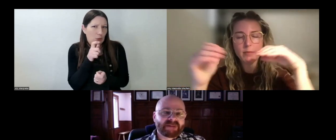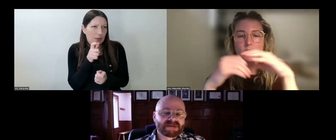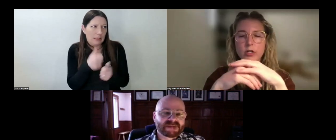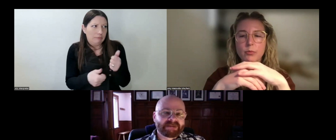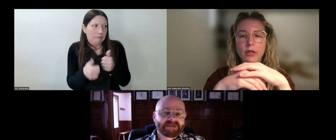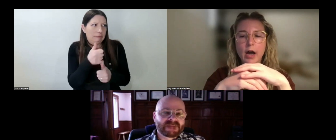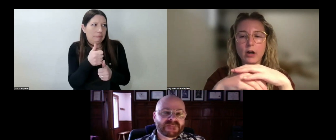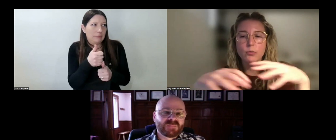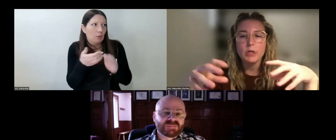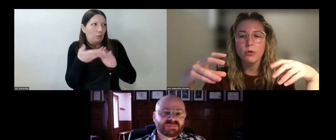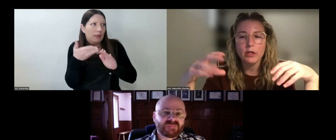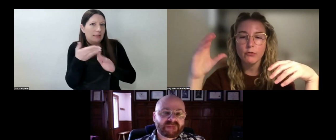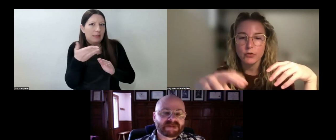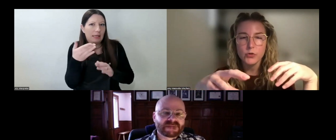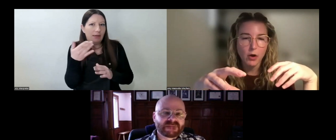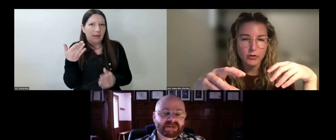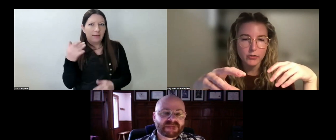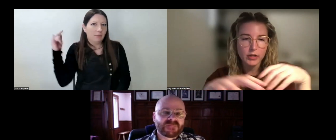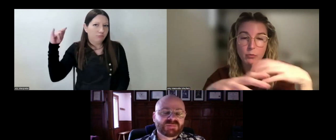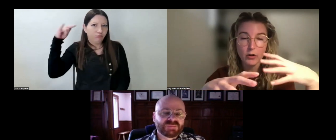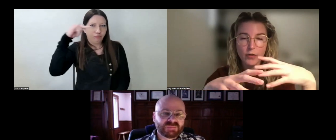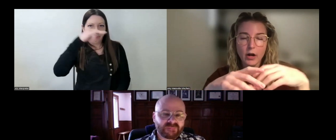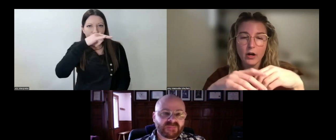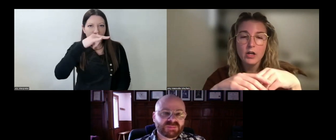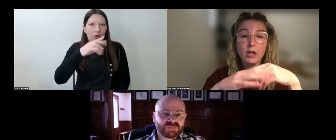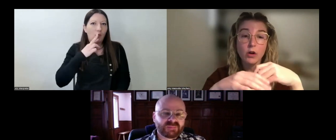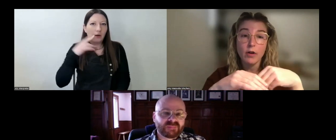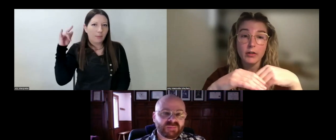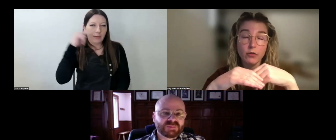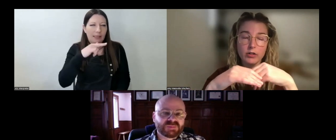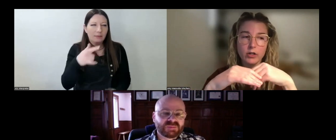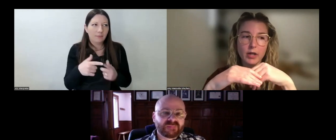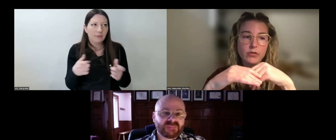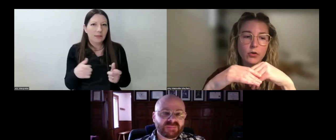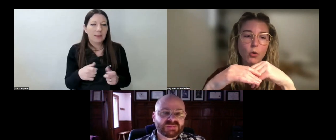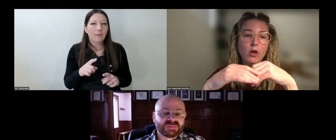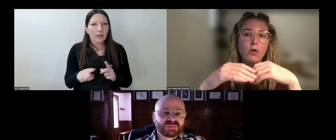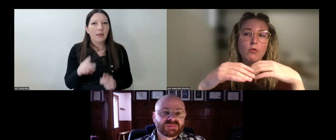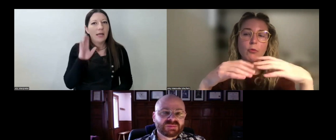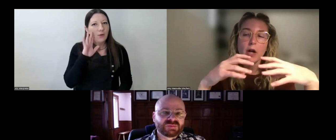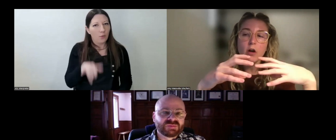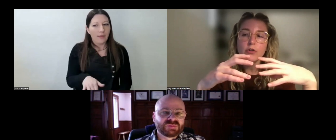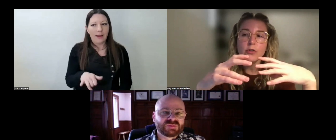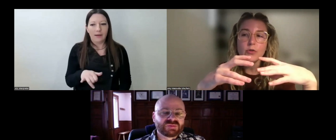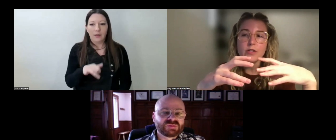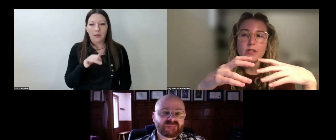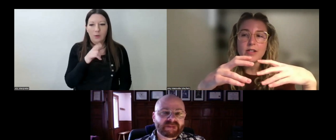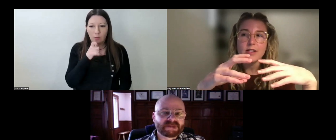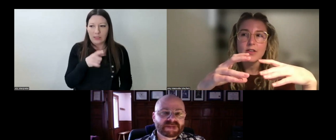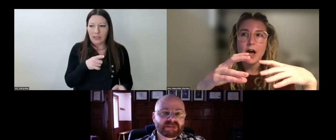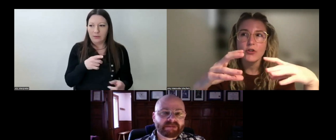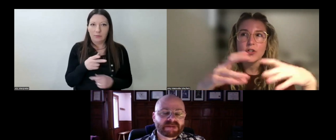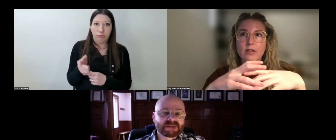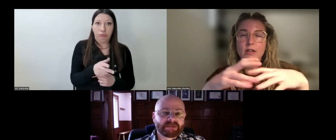that I mentioned, but the actual people, like the first responders to like a brush fire, it's all volunteer based. So from my knowledge in those